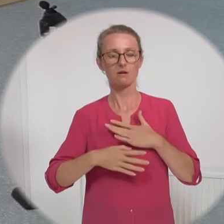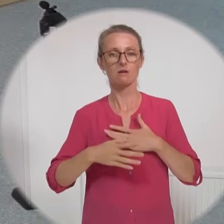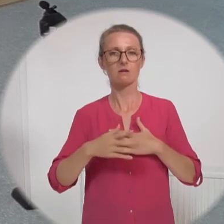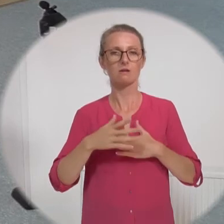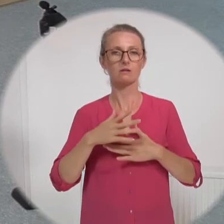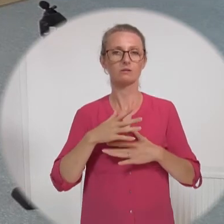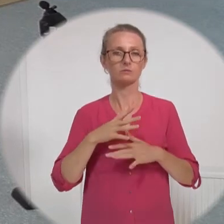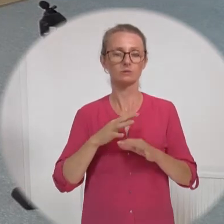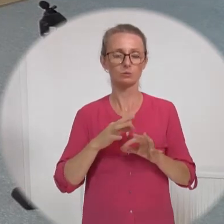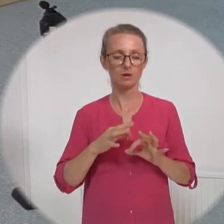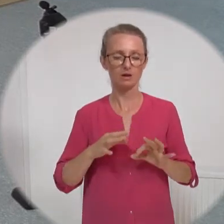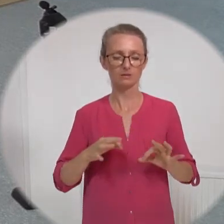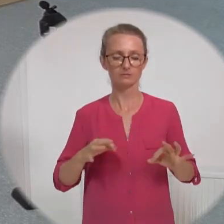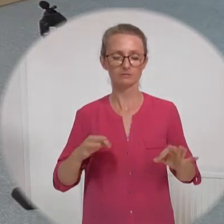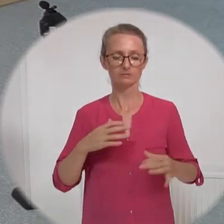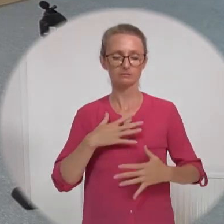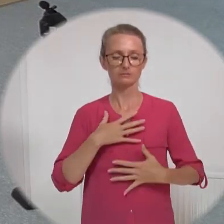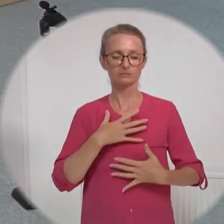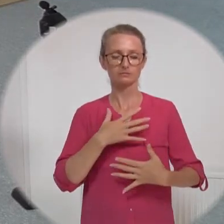breathe in and out.